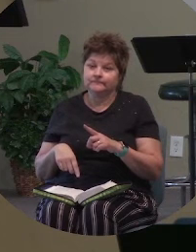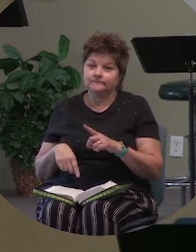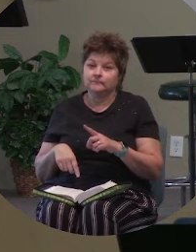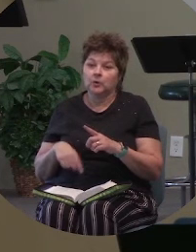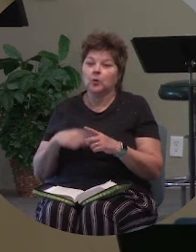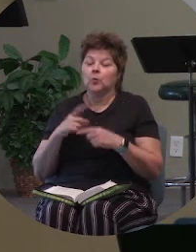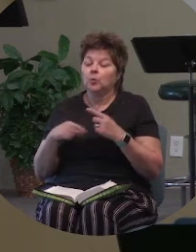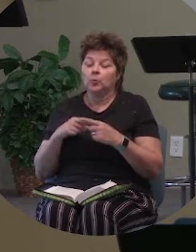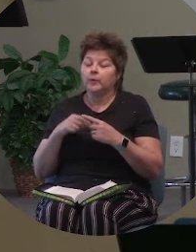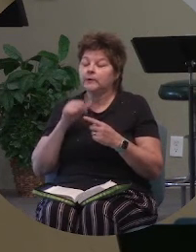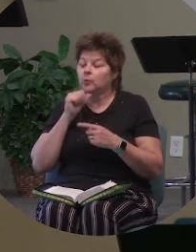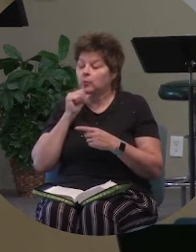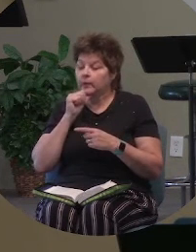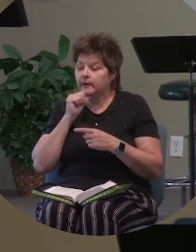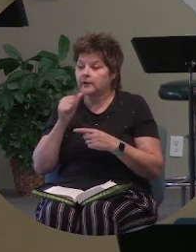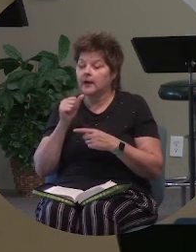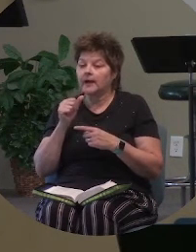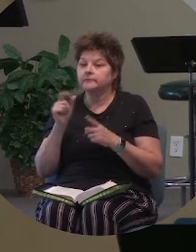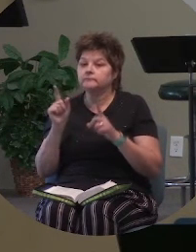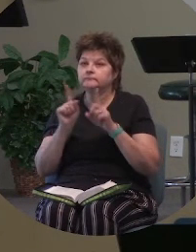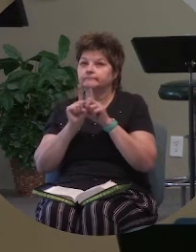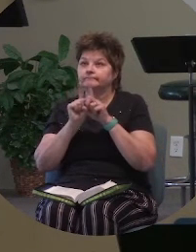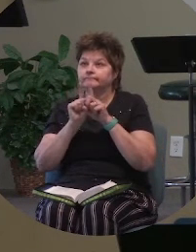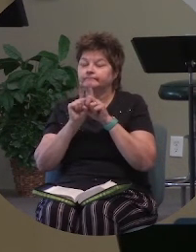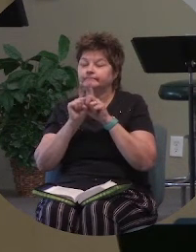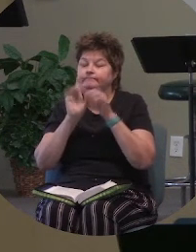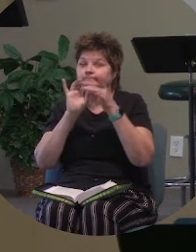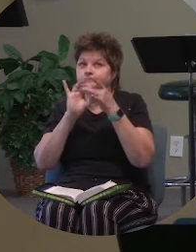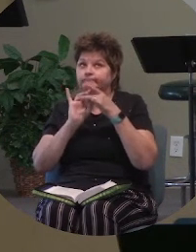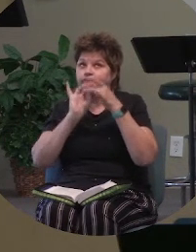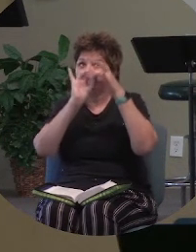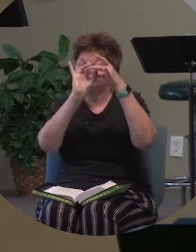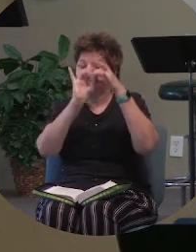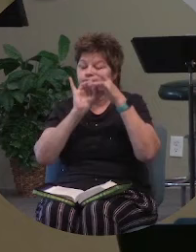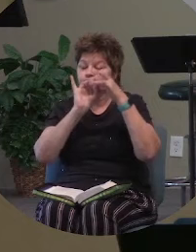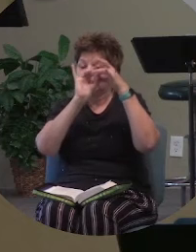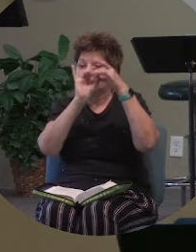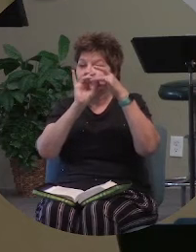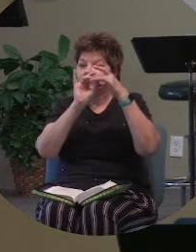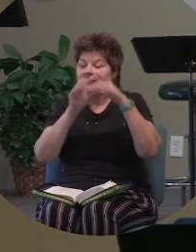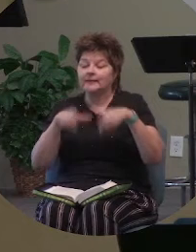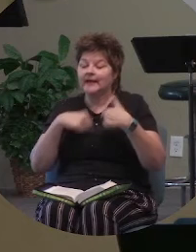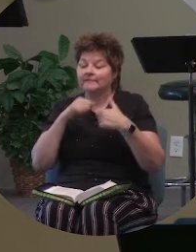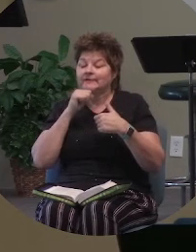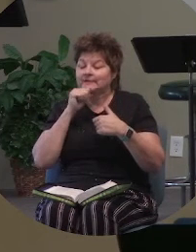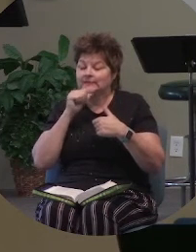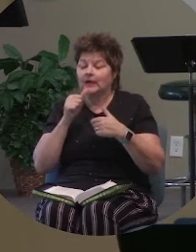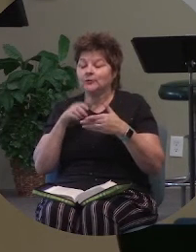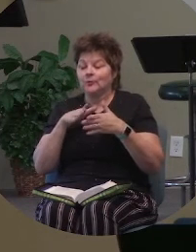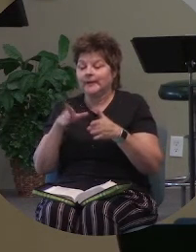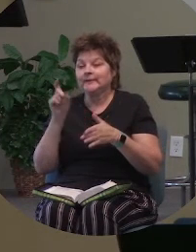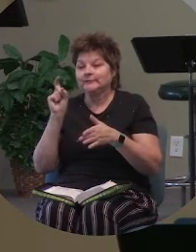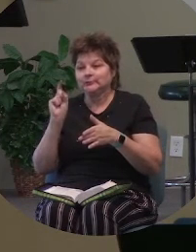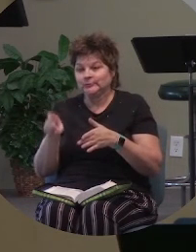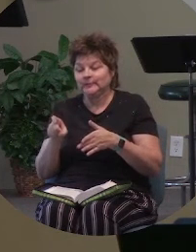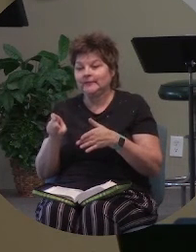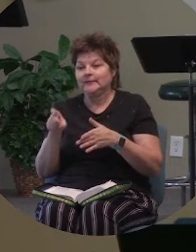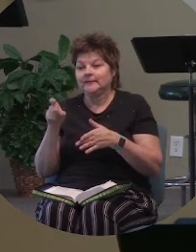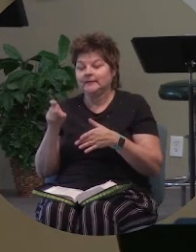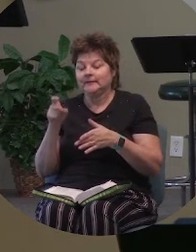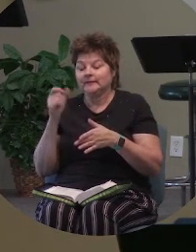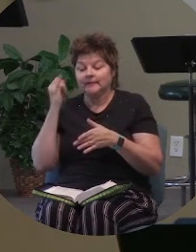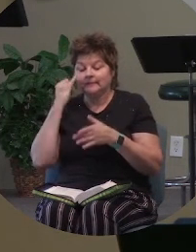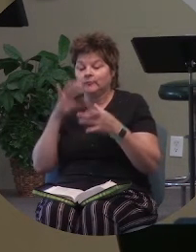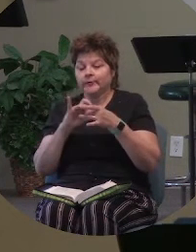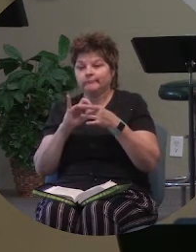When we're not in step with God, life isn't what it should be for us. It's not